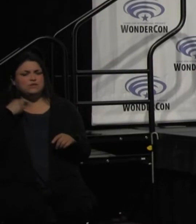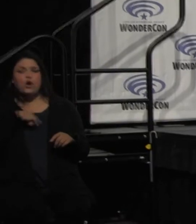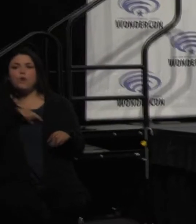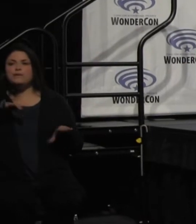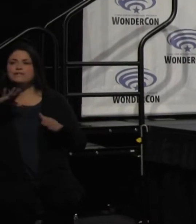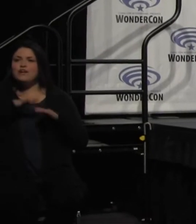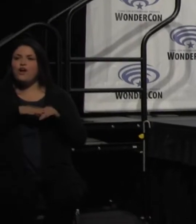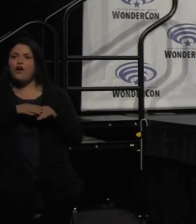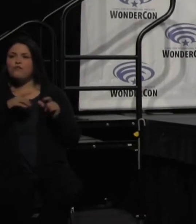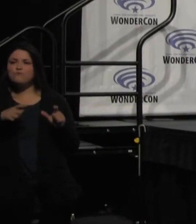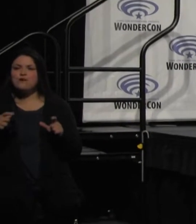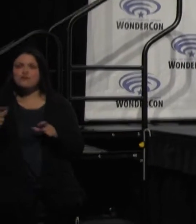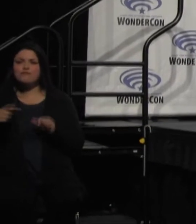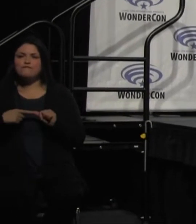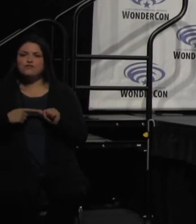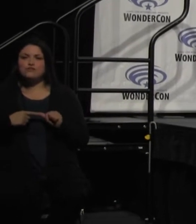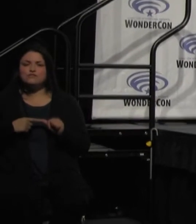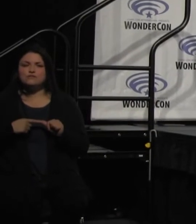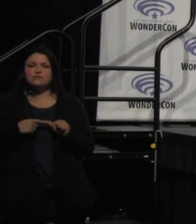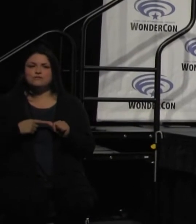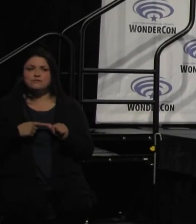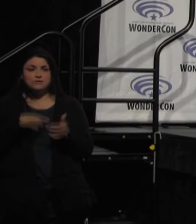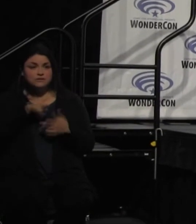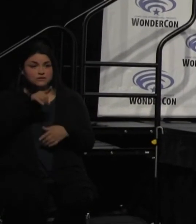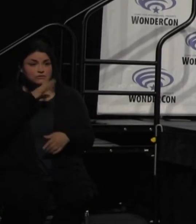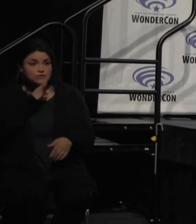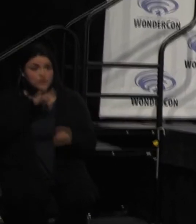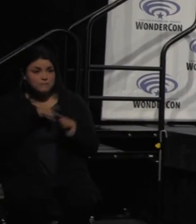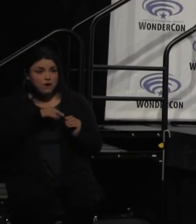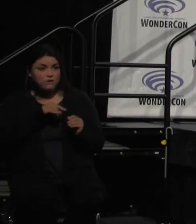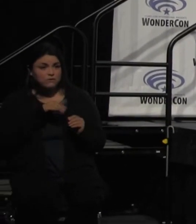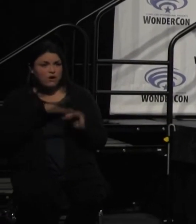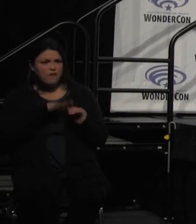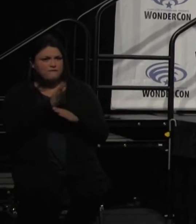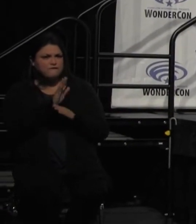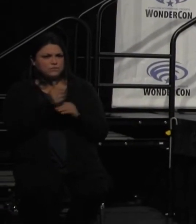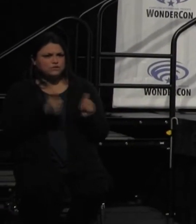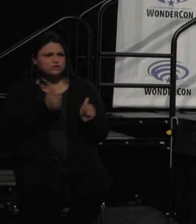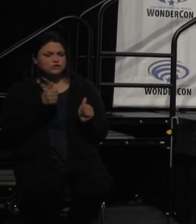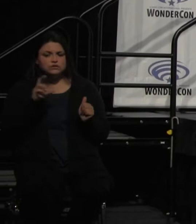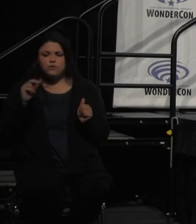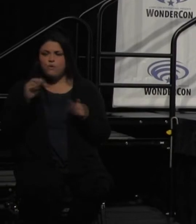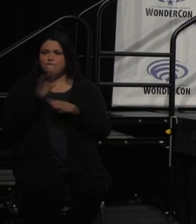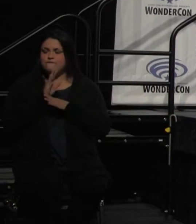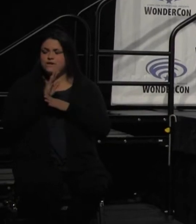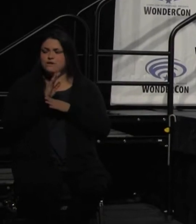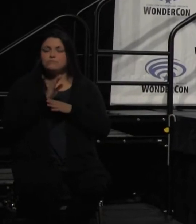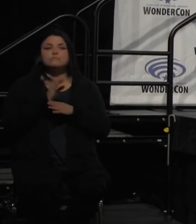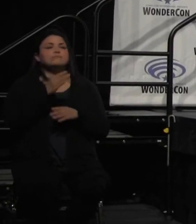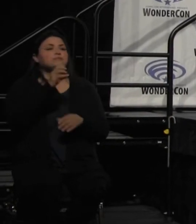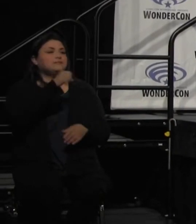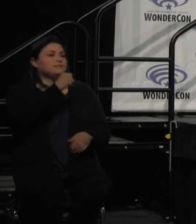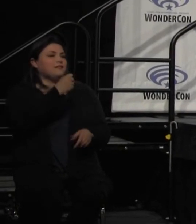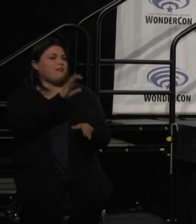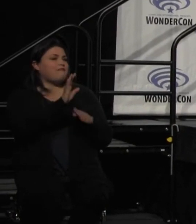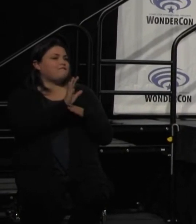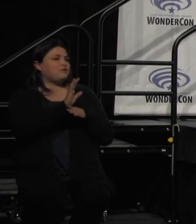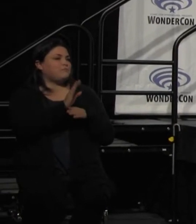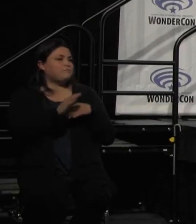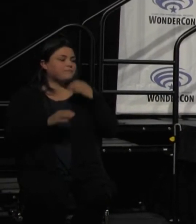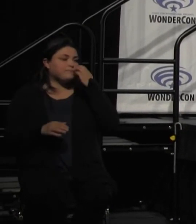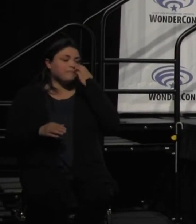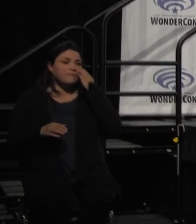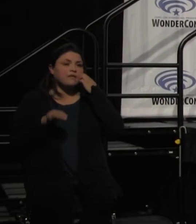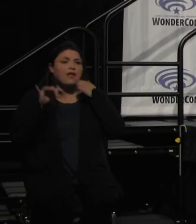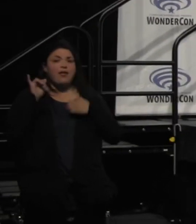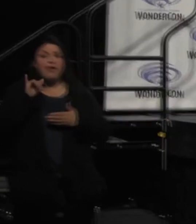the record first. Is that what you're talking about, or was it on the film? But no, on the film, right? Yeah, film. Well, we did